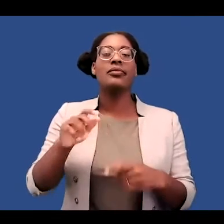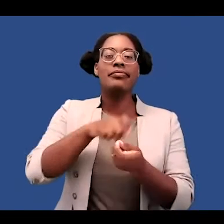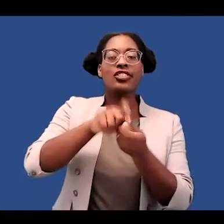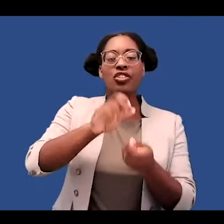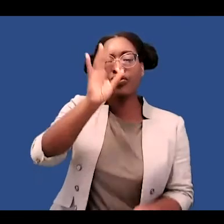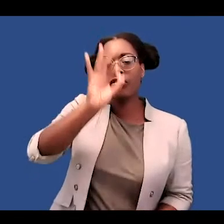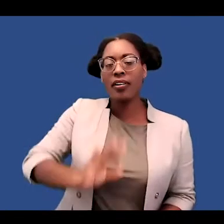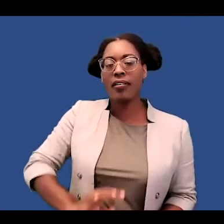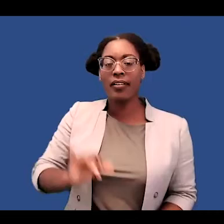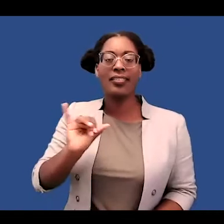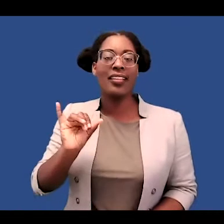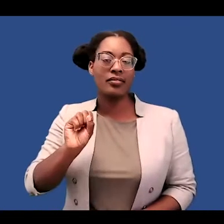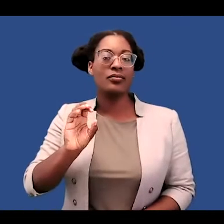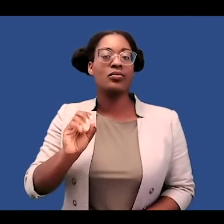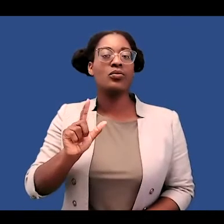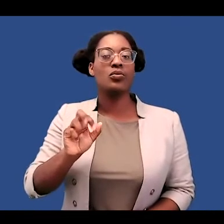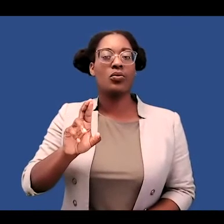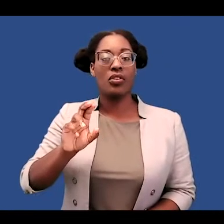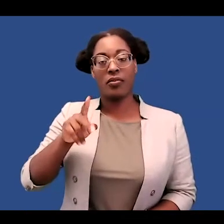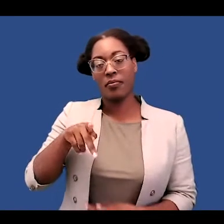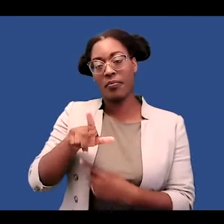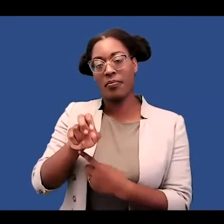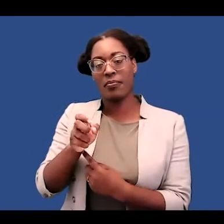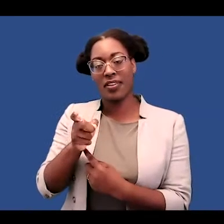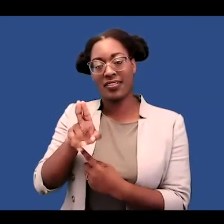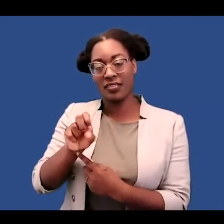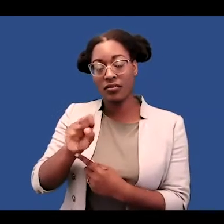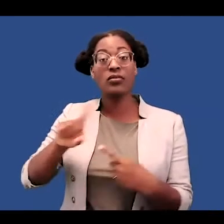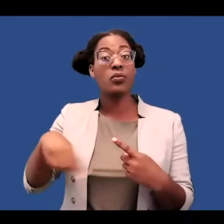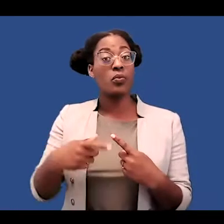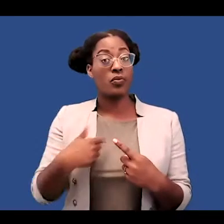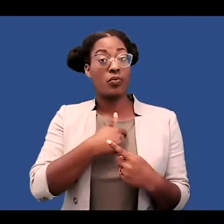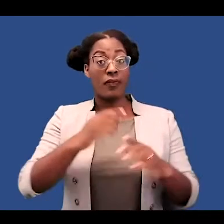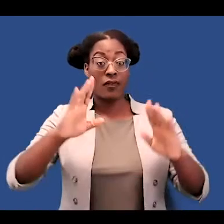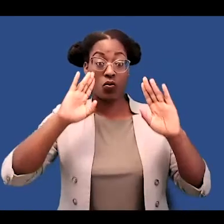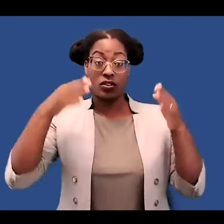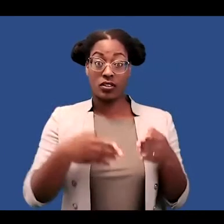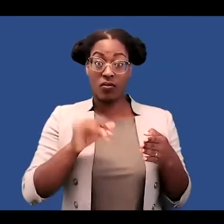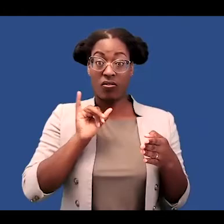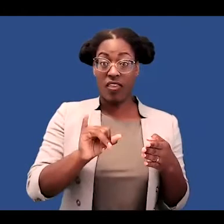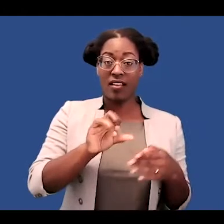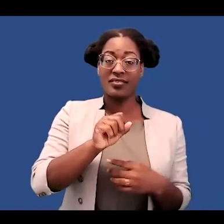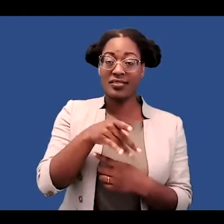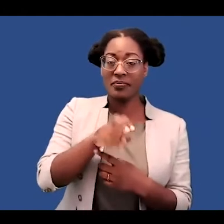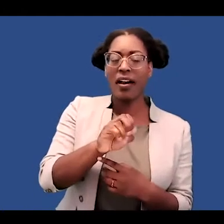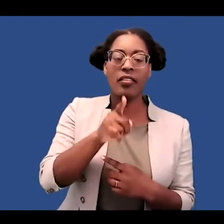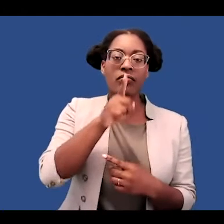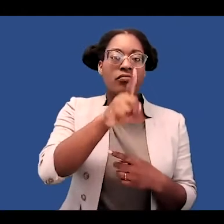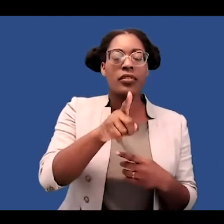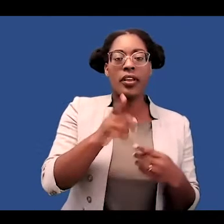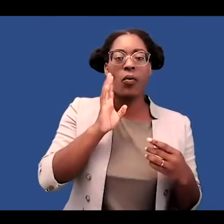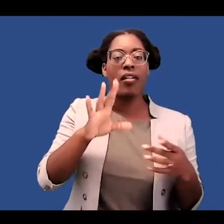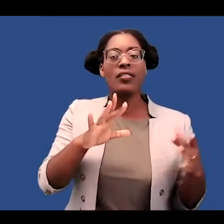move the energy up through the spine, it kind of opens up our energy centers, and that is just healing in itself. So don't just